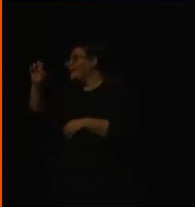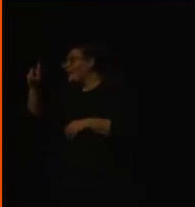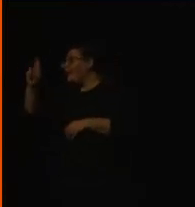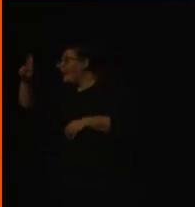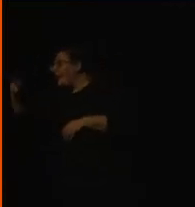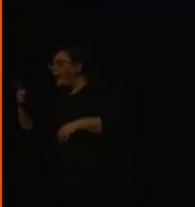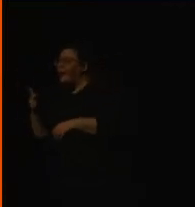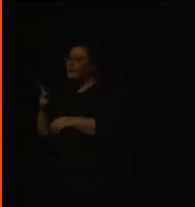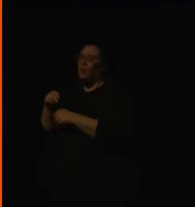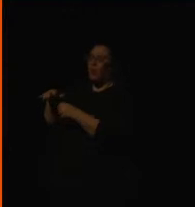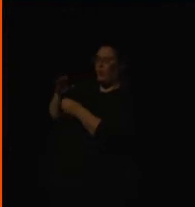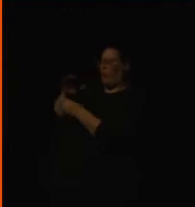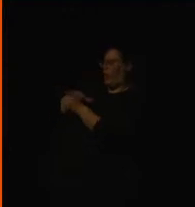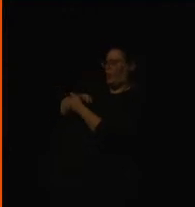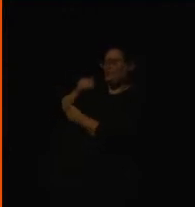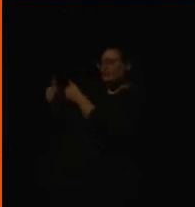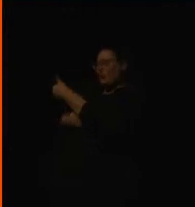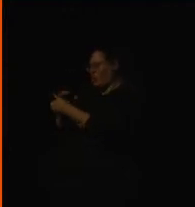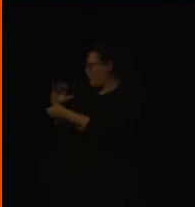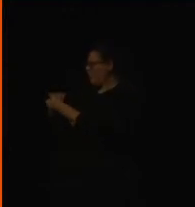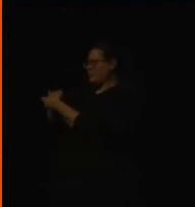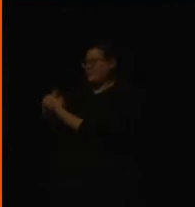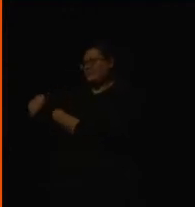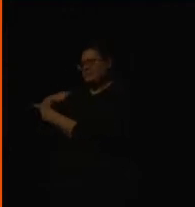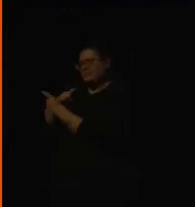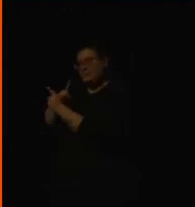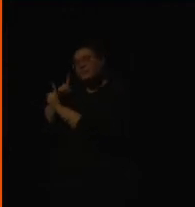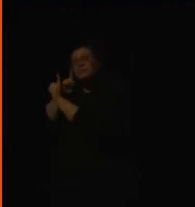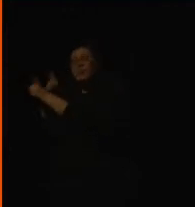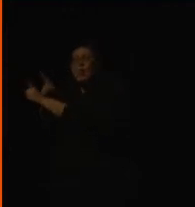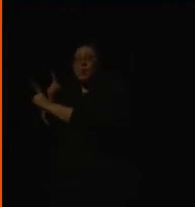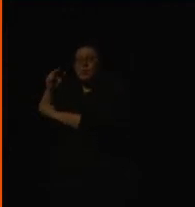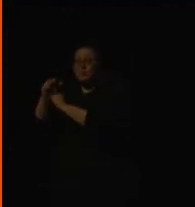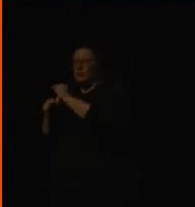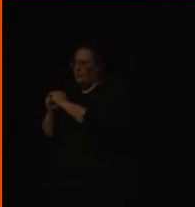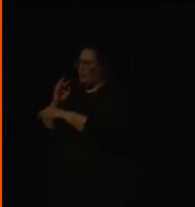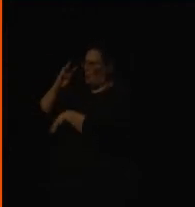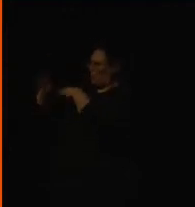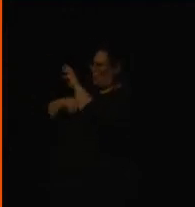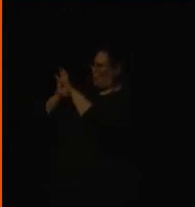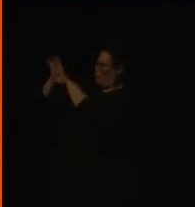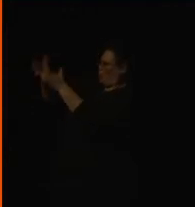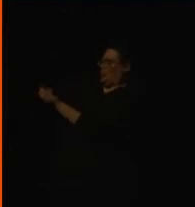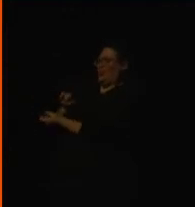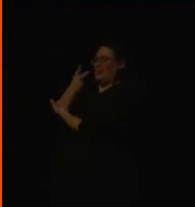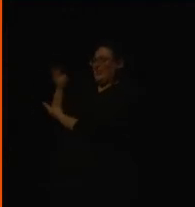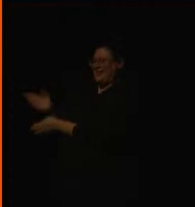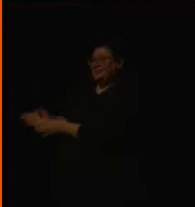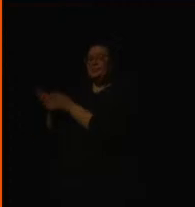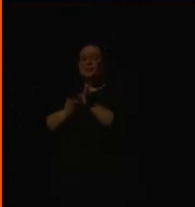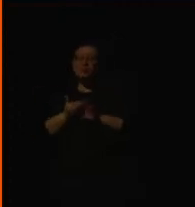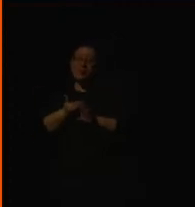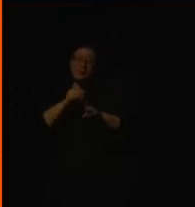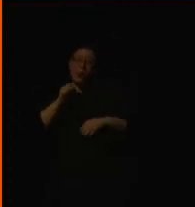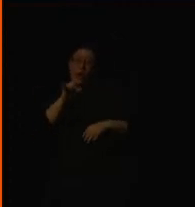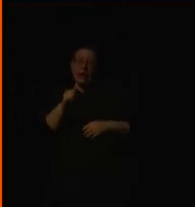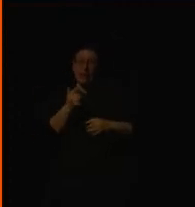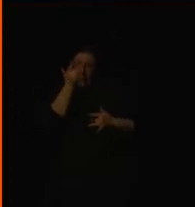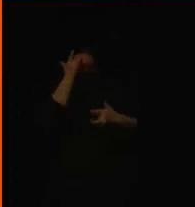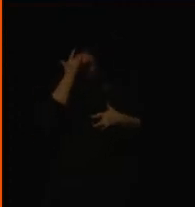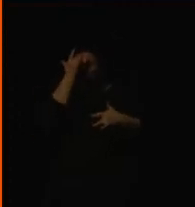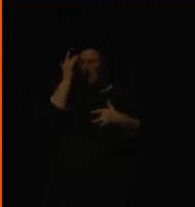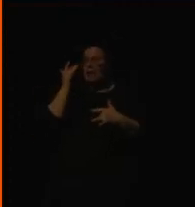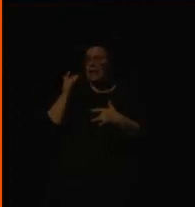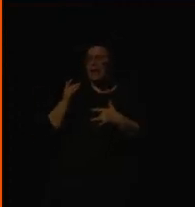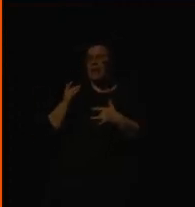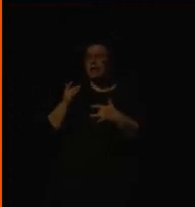part of local progress, it's always been about building this kind of world that we want to see. Before Ady got sick, he had already made